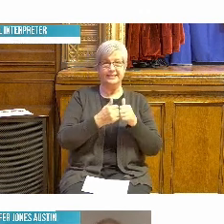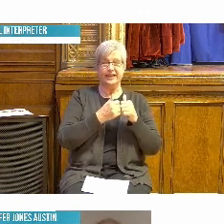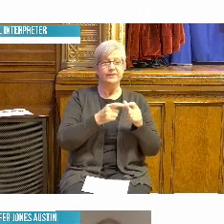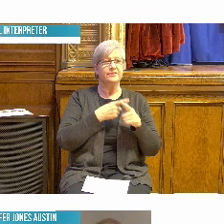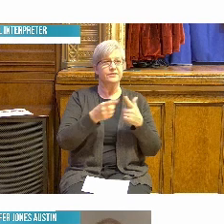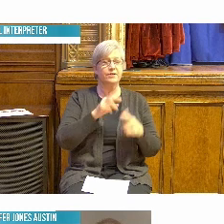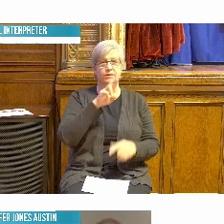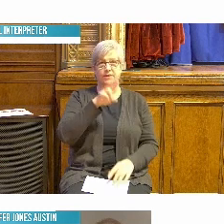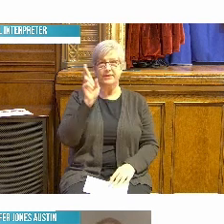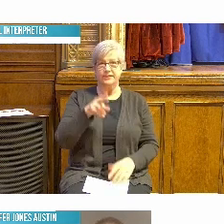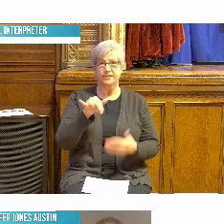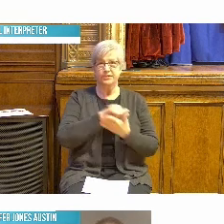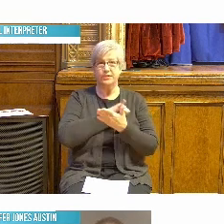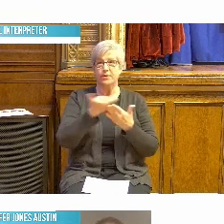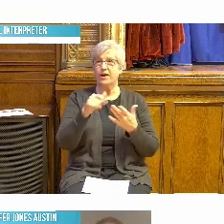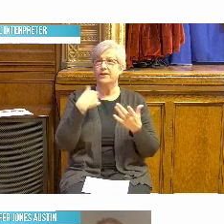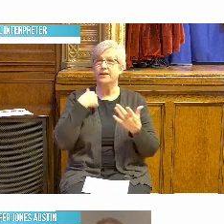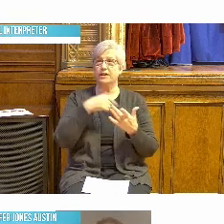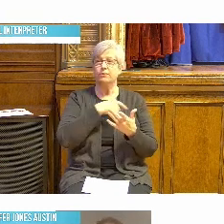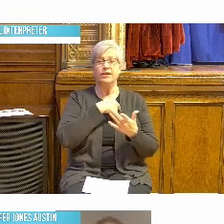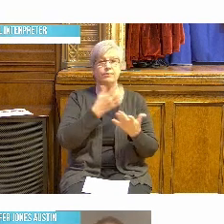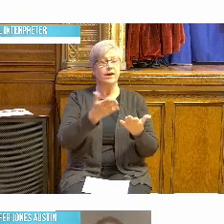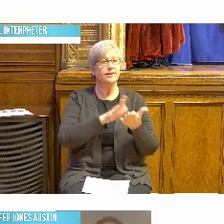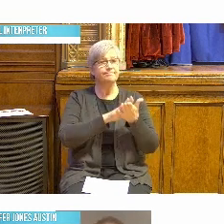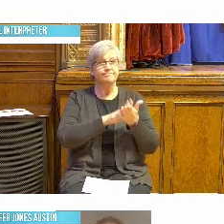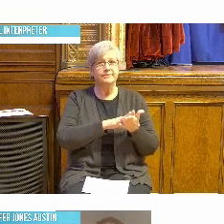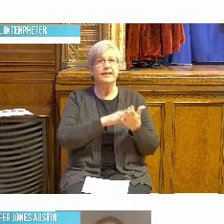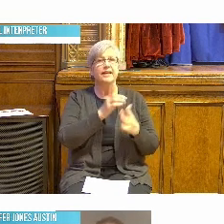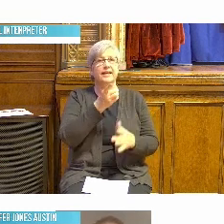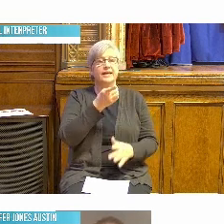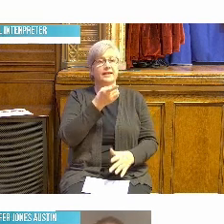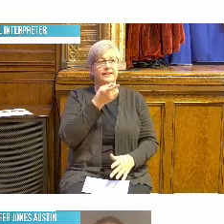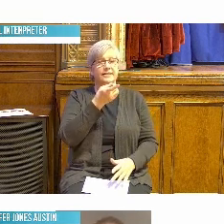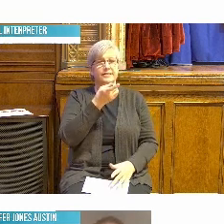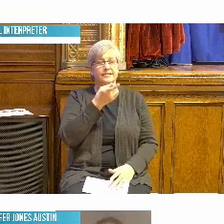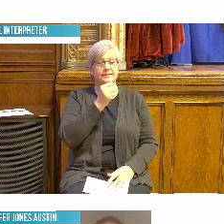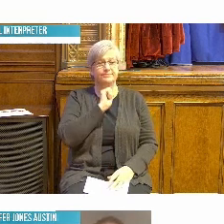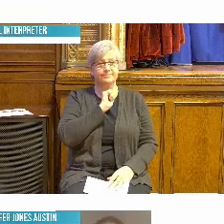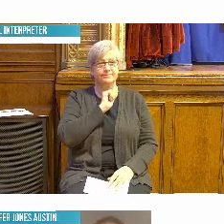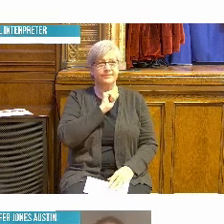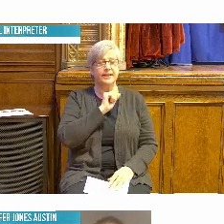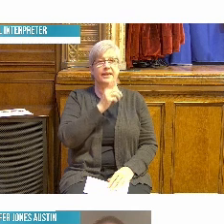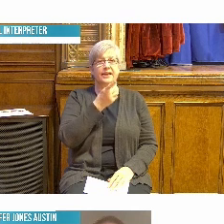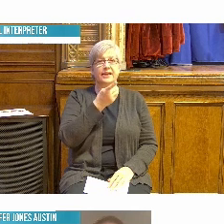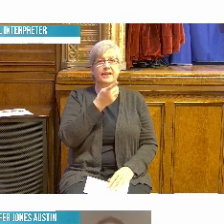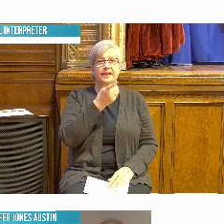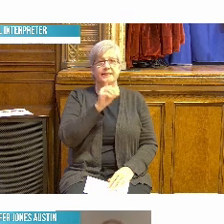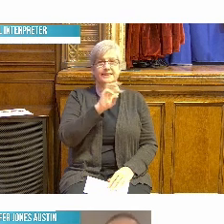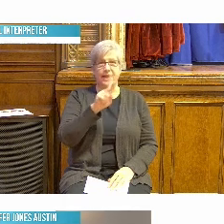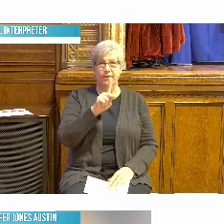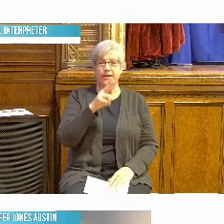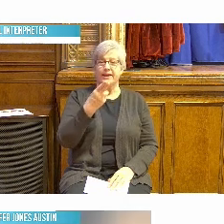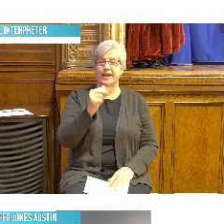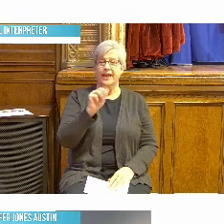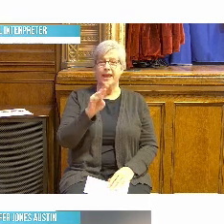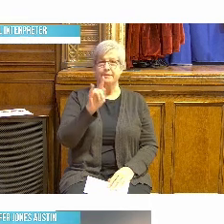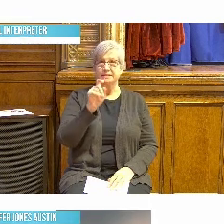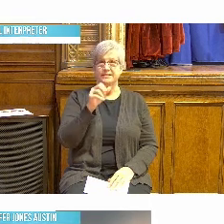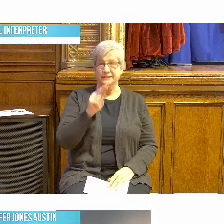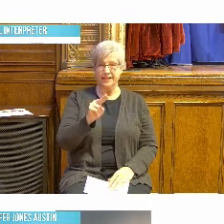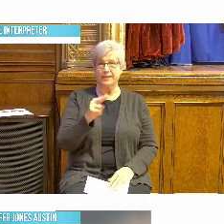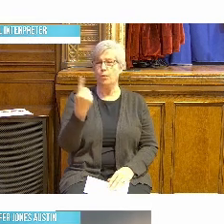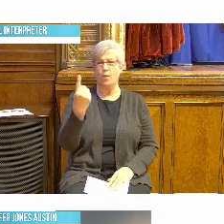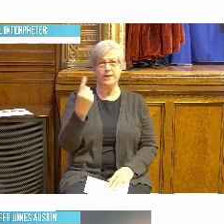in Rochester, and we want to acknowledge Dr. Derek Hamilton. Dr. Derek Hamilton is